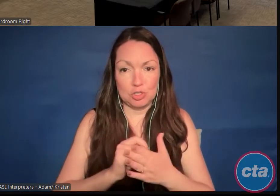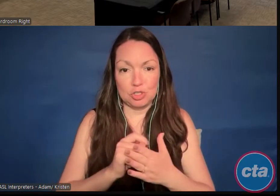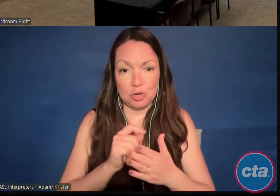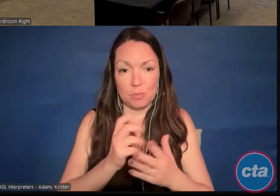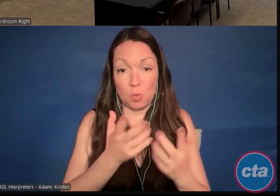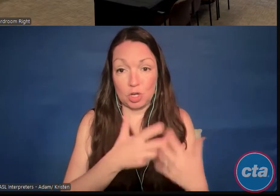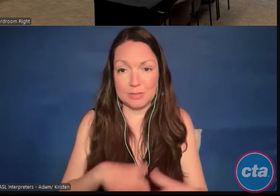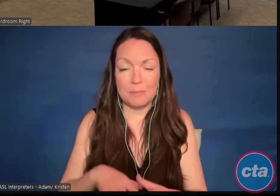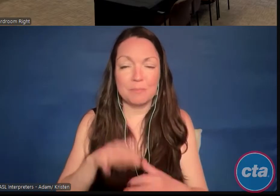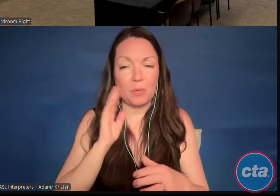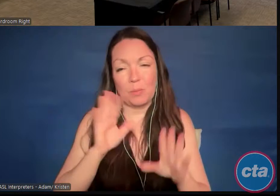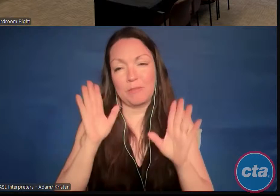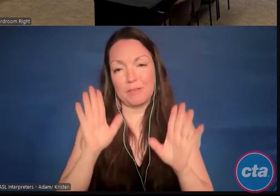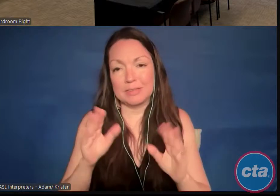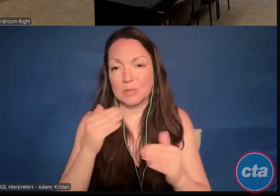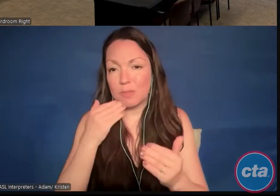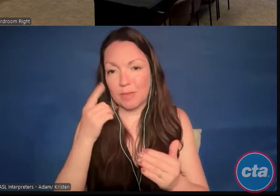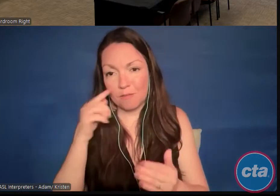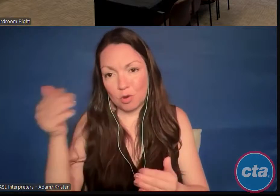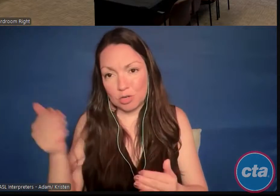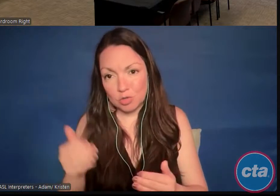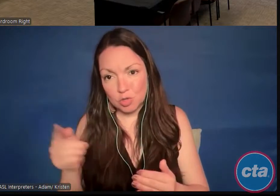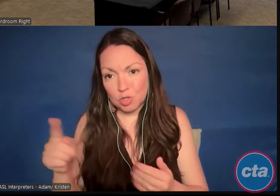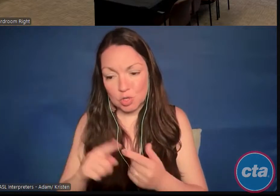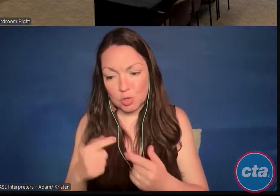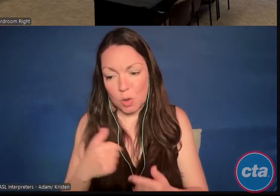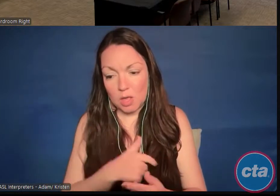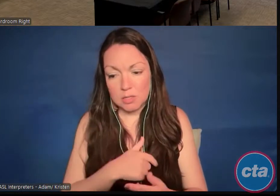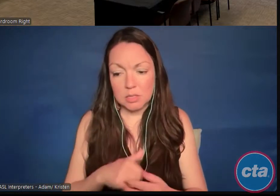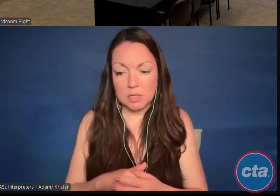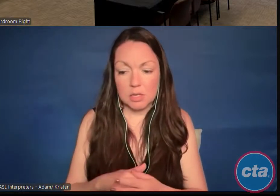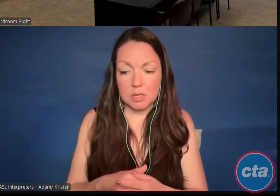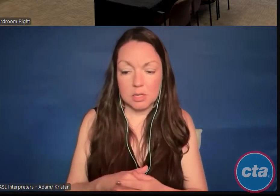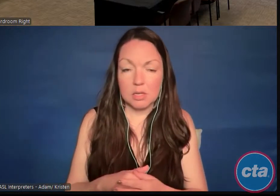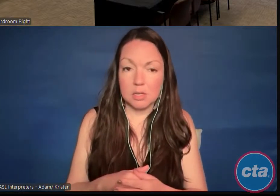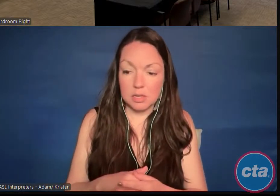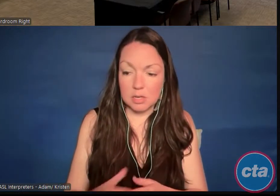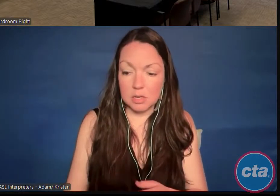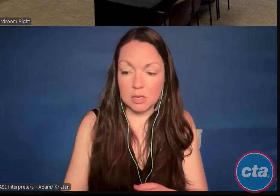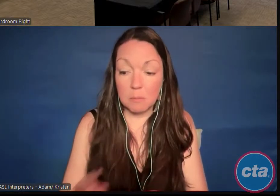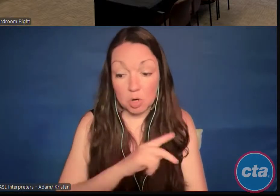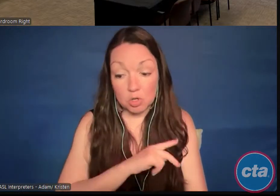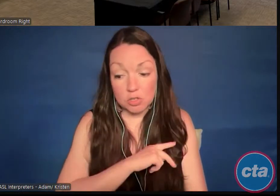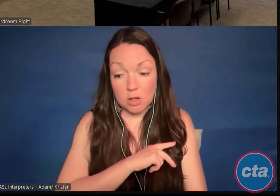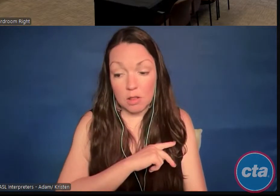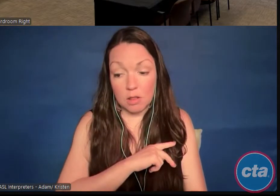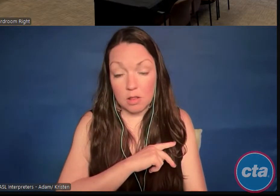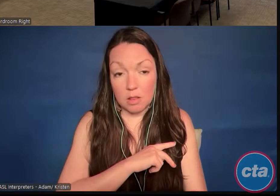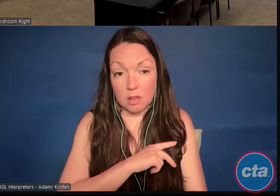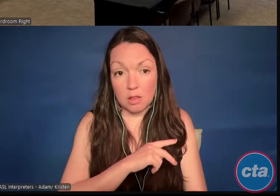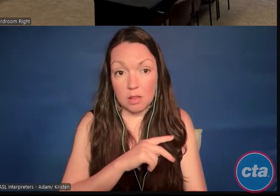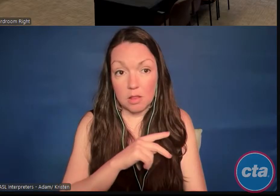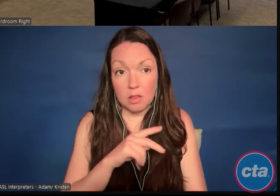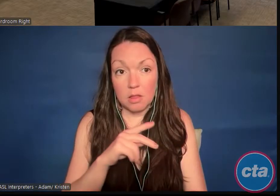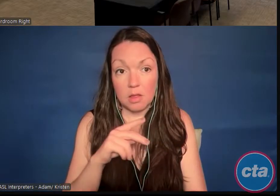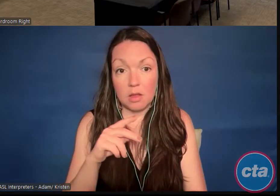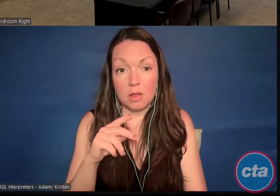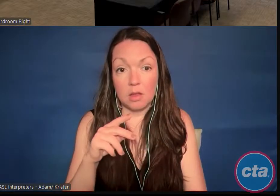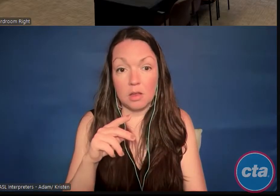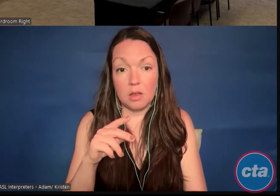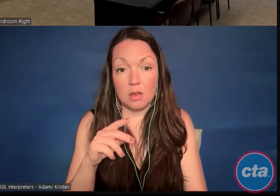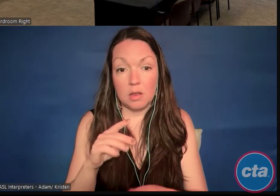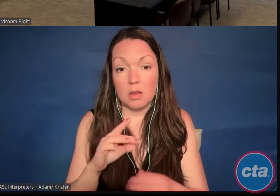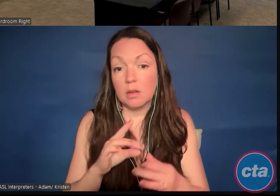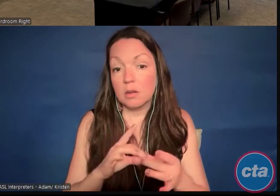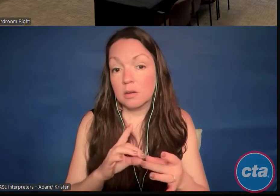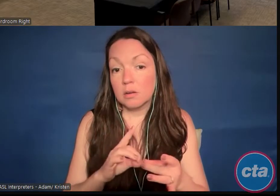fantastic. So thank you for introducing her to us. She, like many others, have personal experiences that are drawn